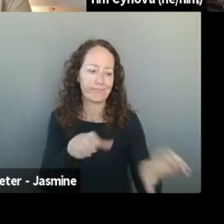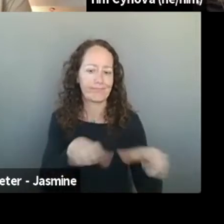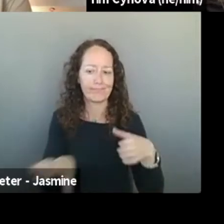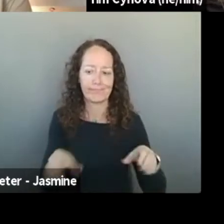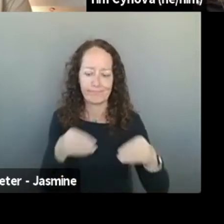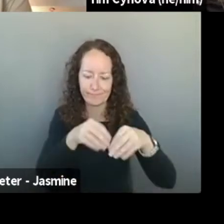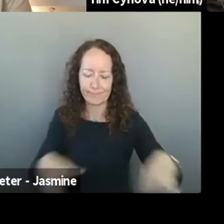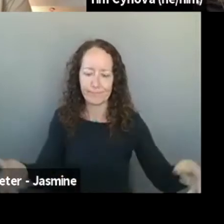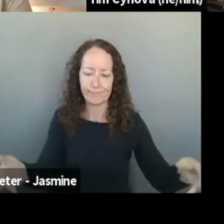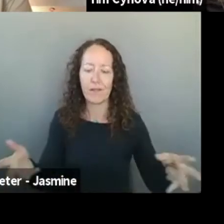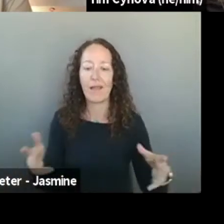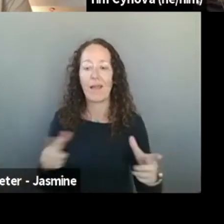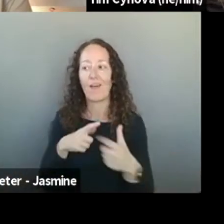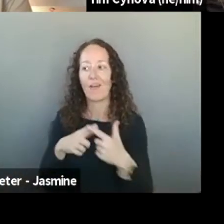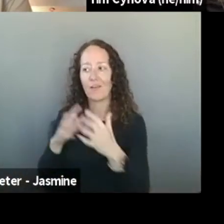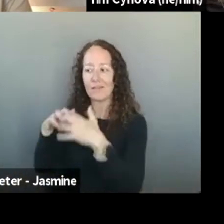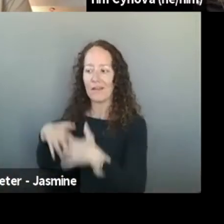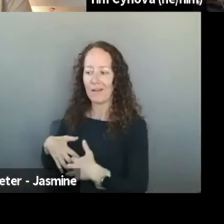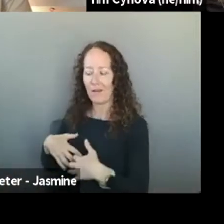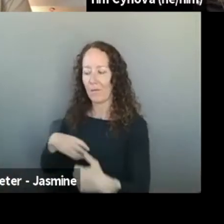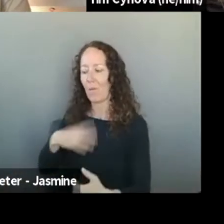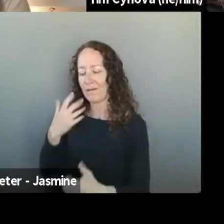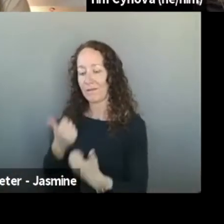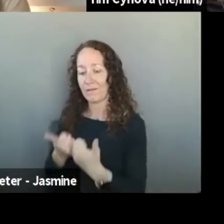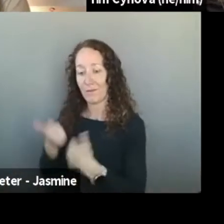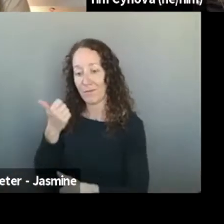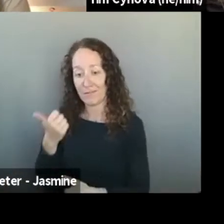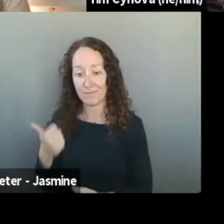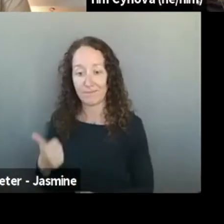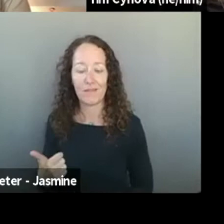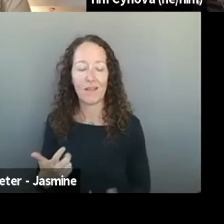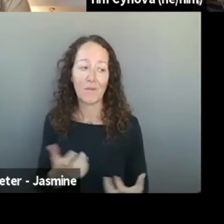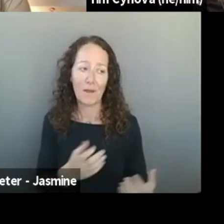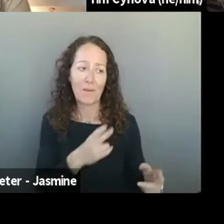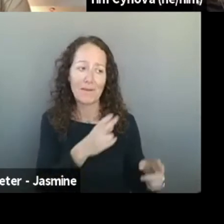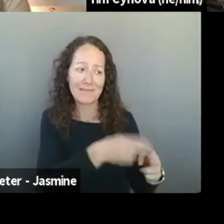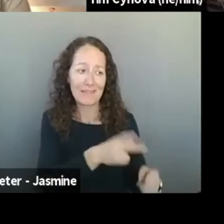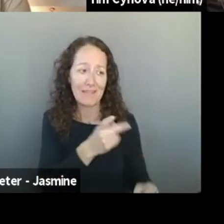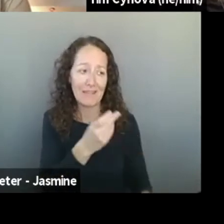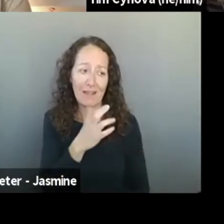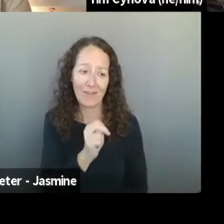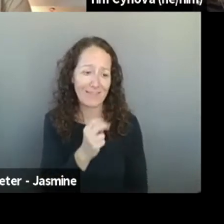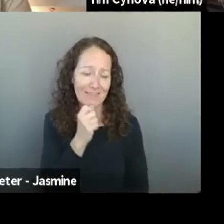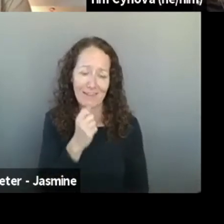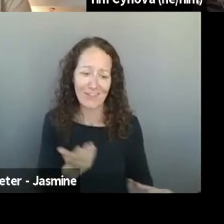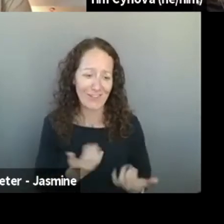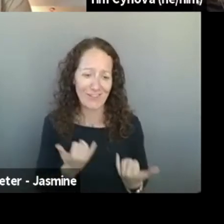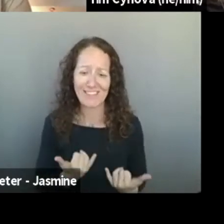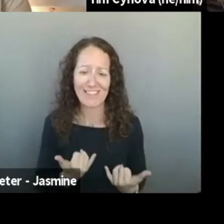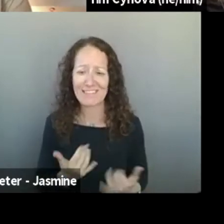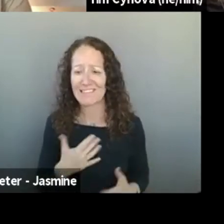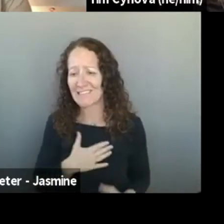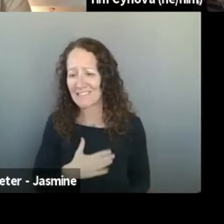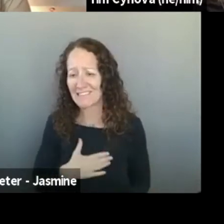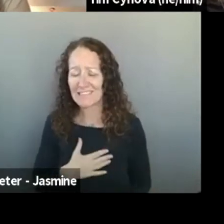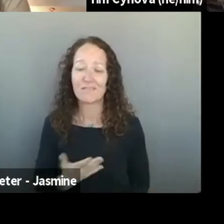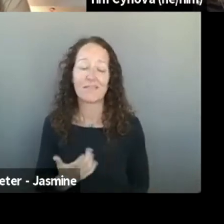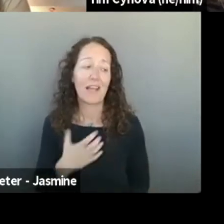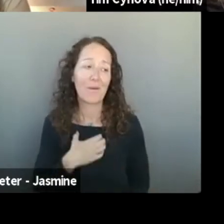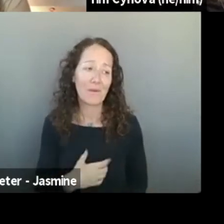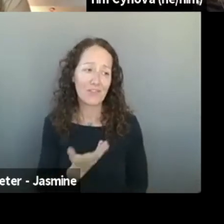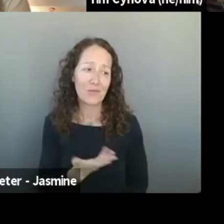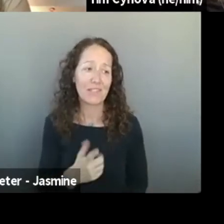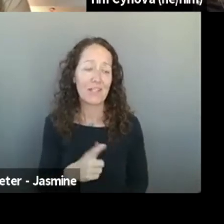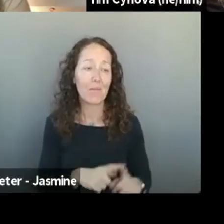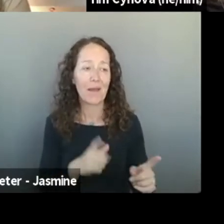supremacy. So I just wanted to make sure that I acknowledge that Carrie Ann is not with us. We do wish that she was, but she's going to